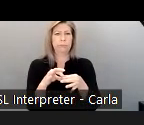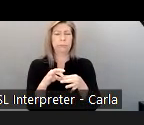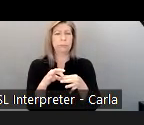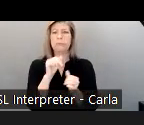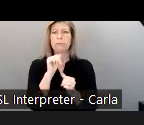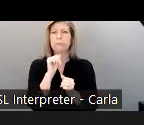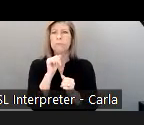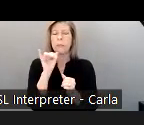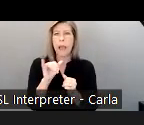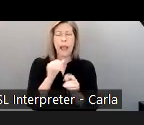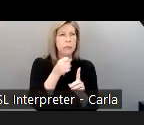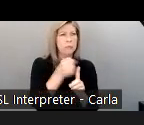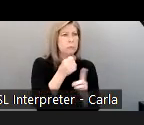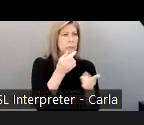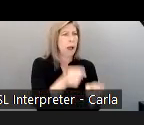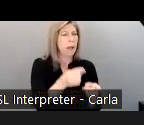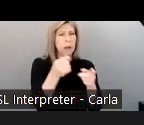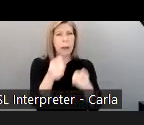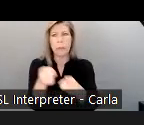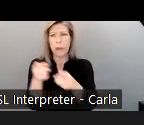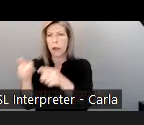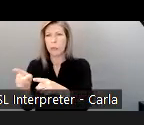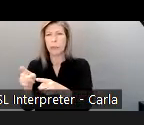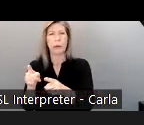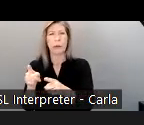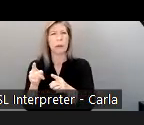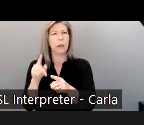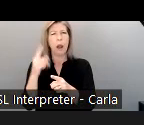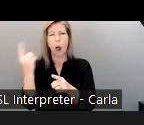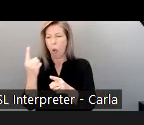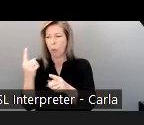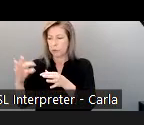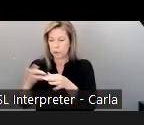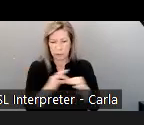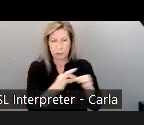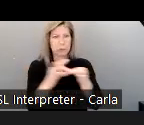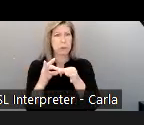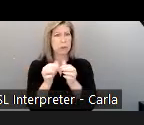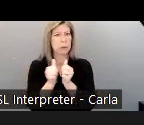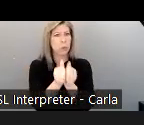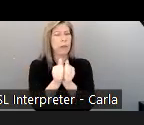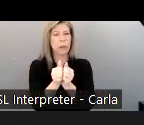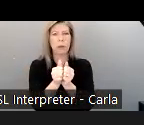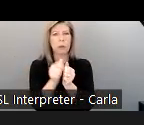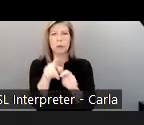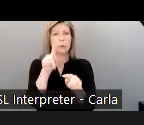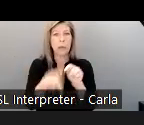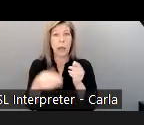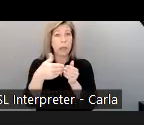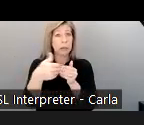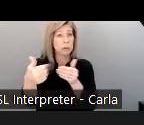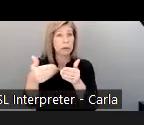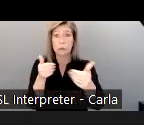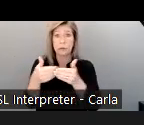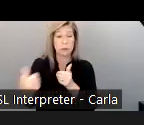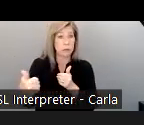so inextricably linked as pathways to one another that they are virtually indistinguishable on the